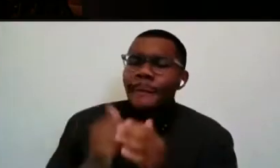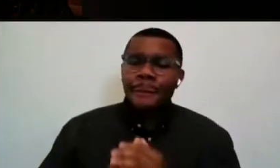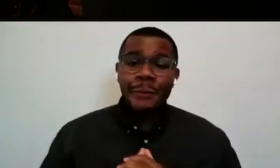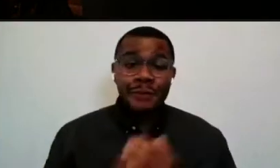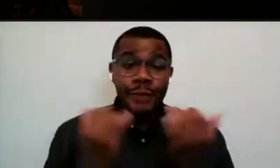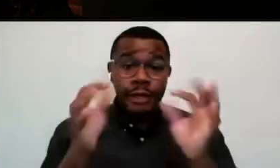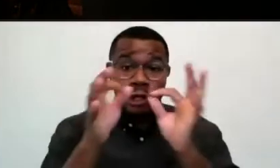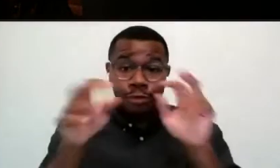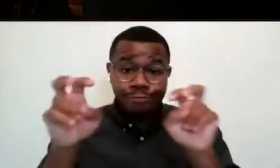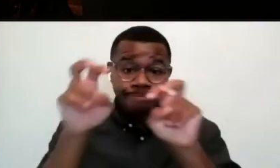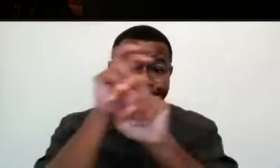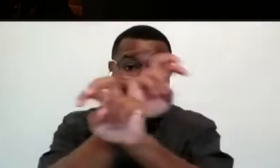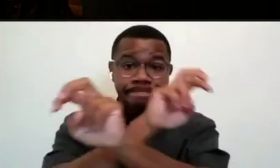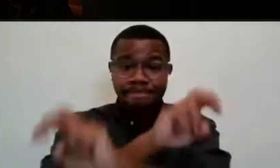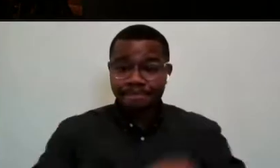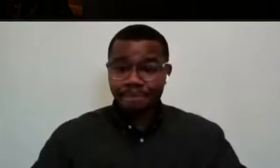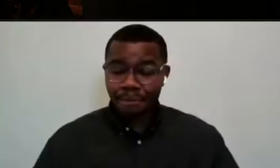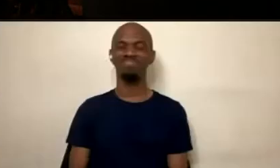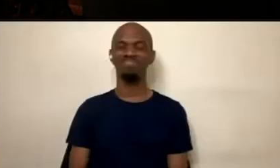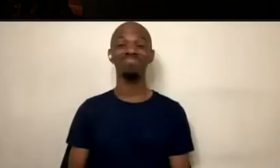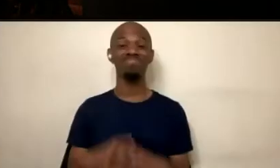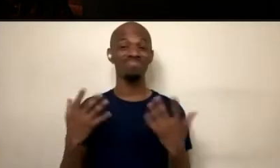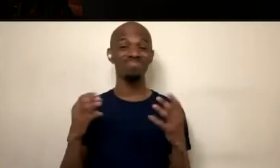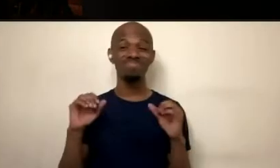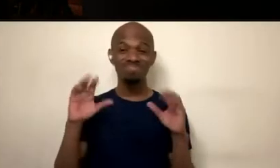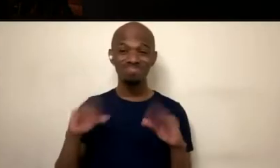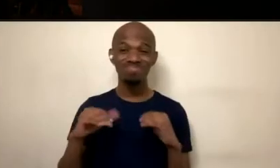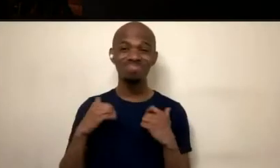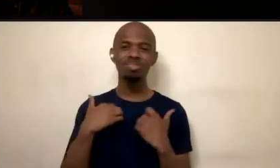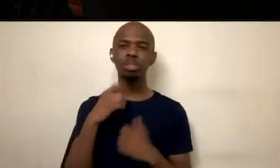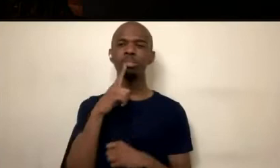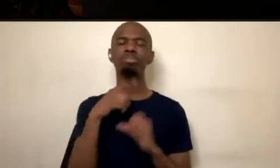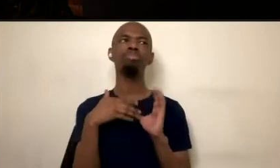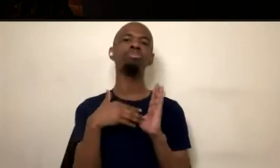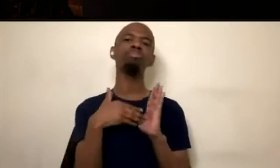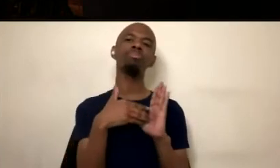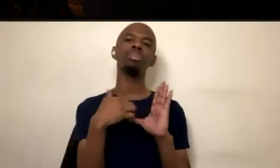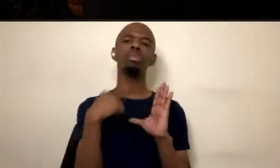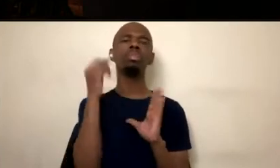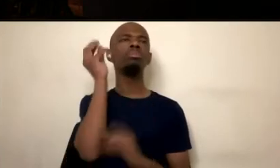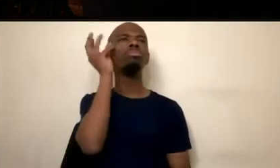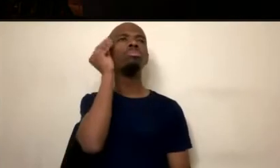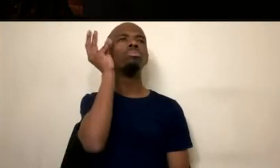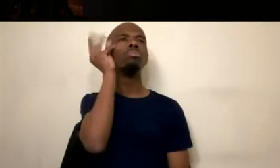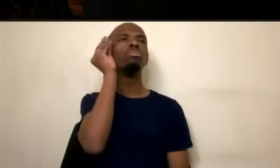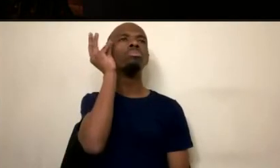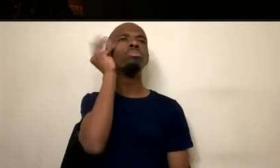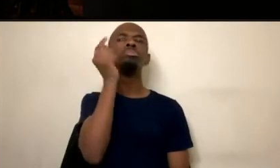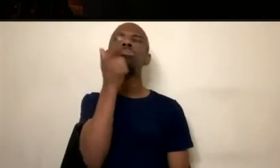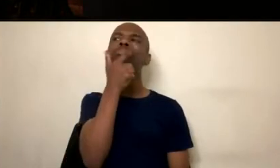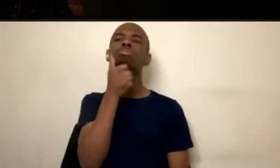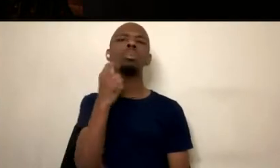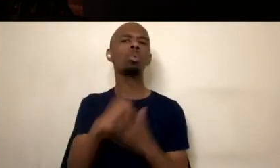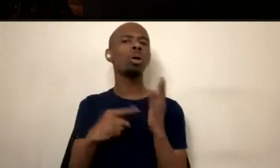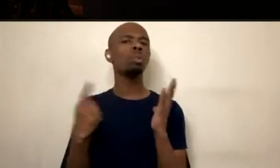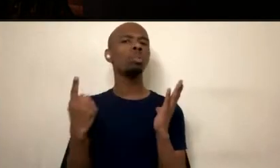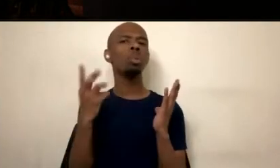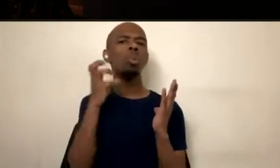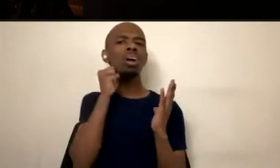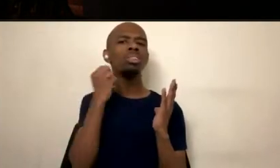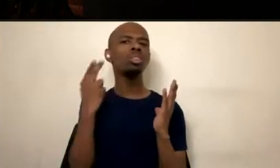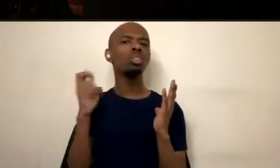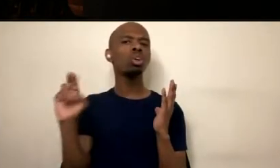am constantly thinking about what was her life. I mean, she did like all the things we just